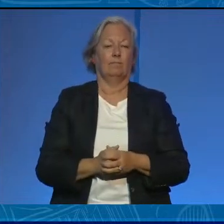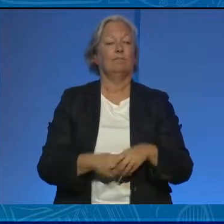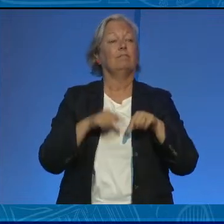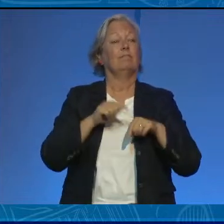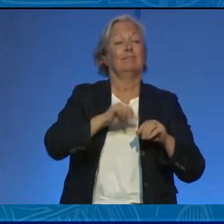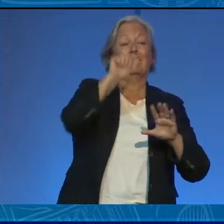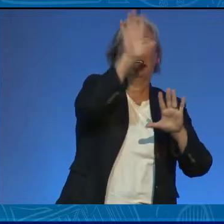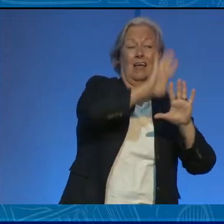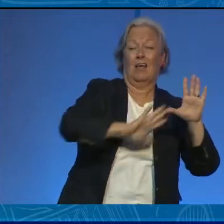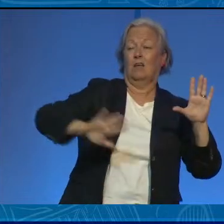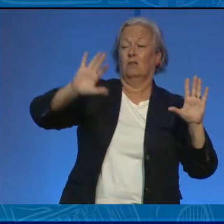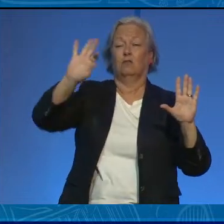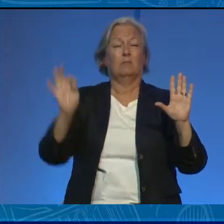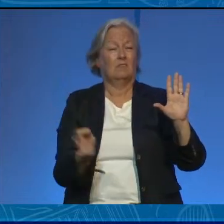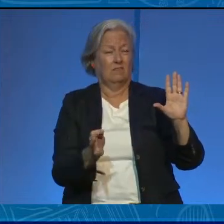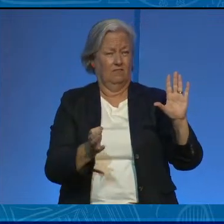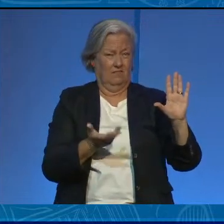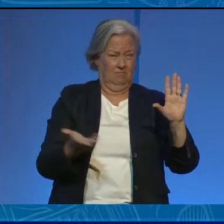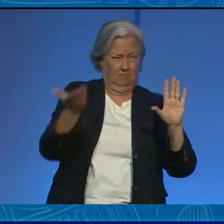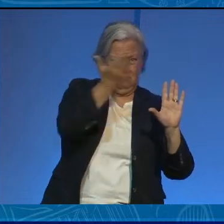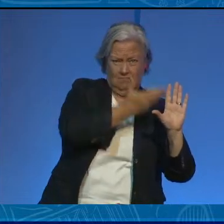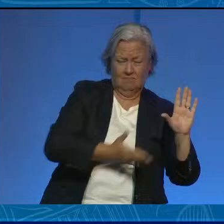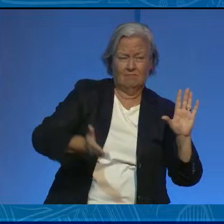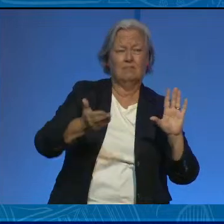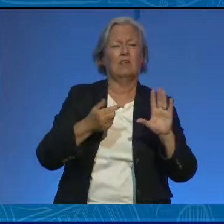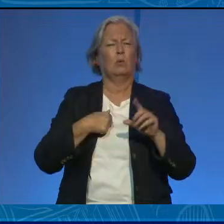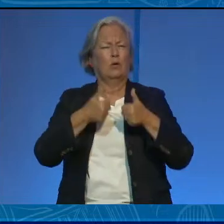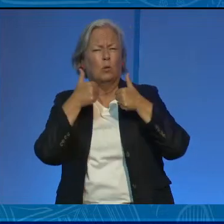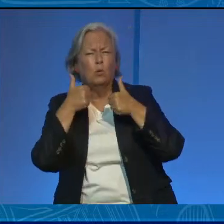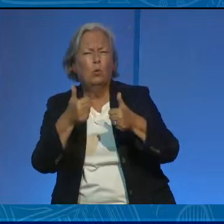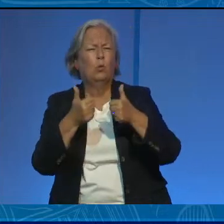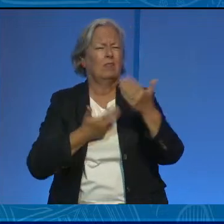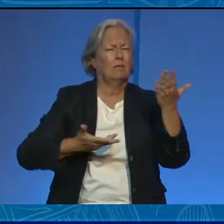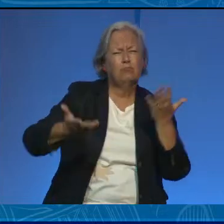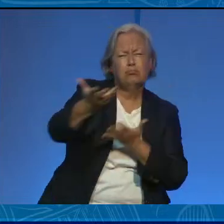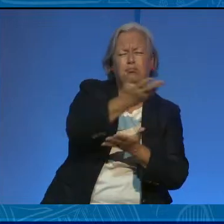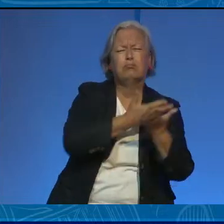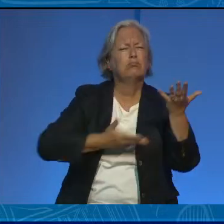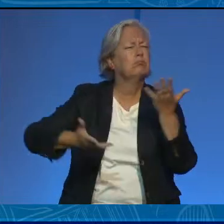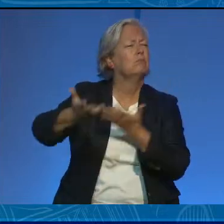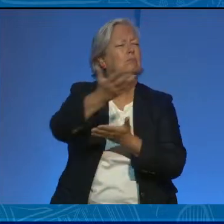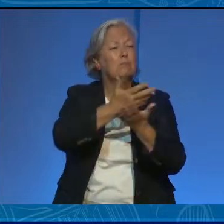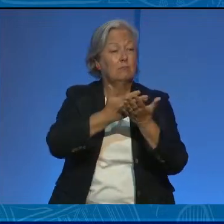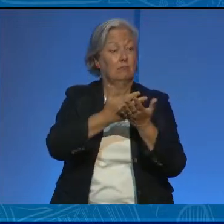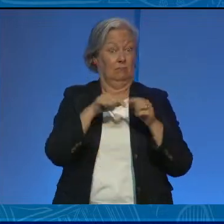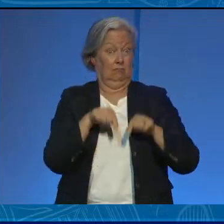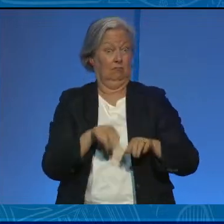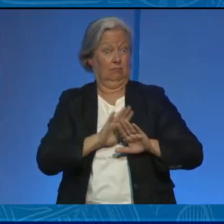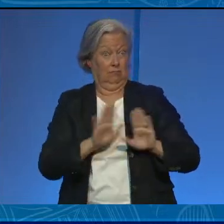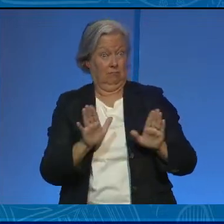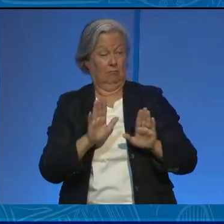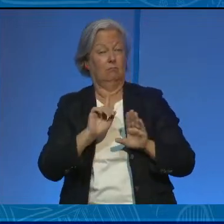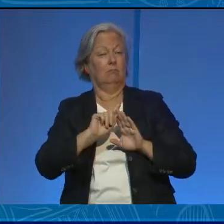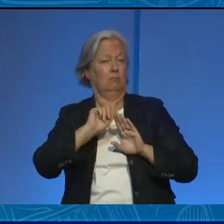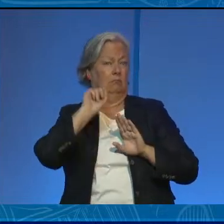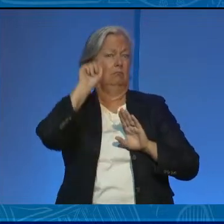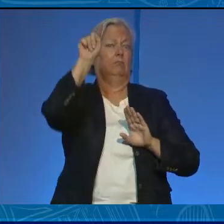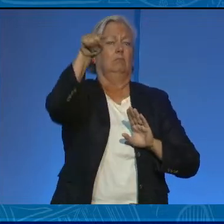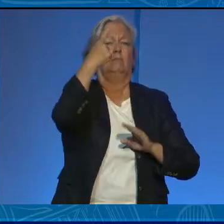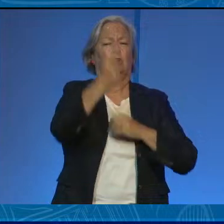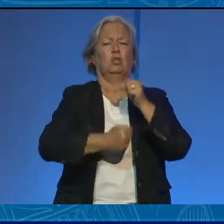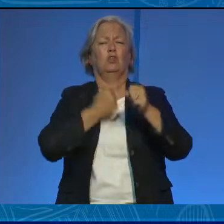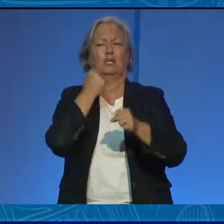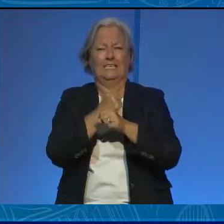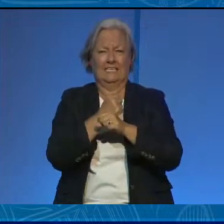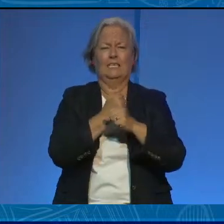region will greatly enrich the discussions at the global platform in Geneva next year. I